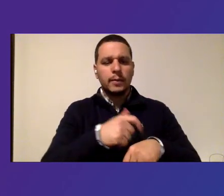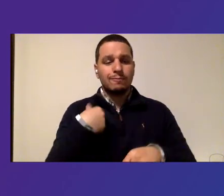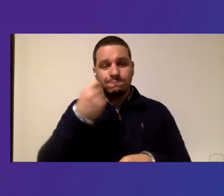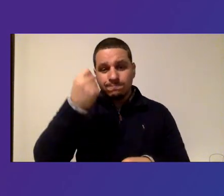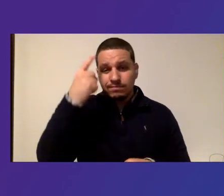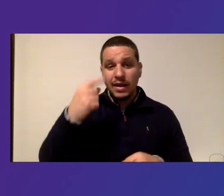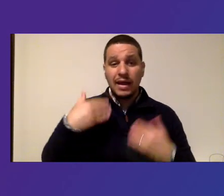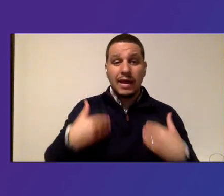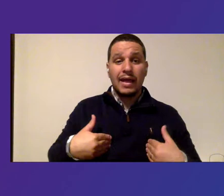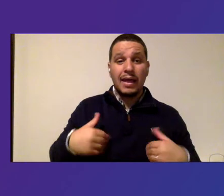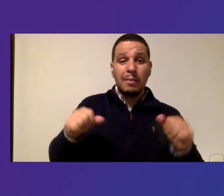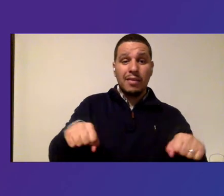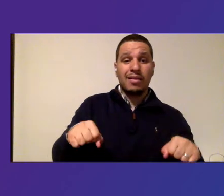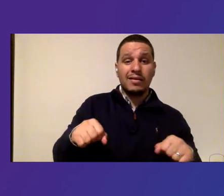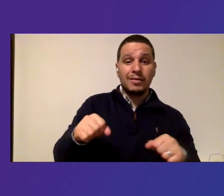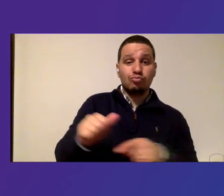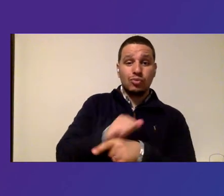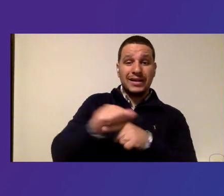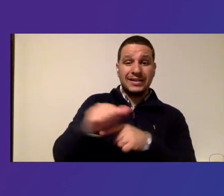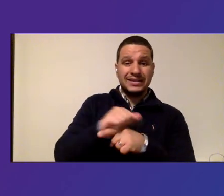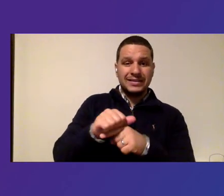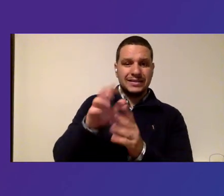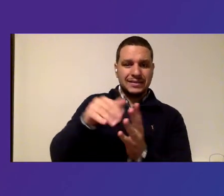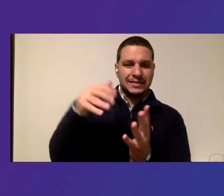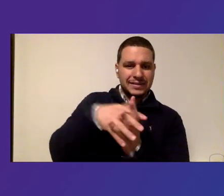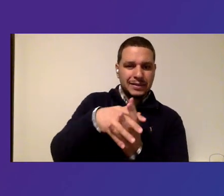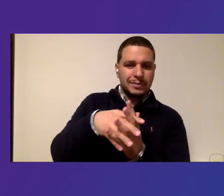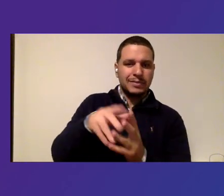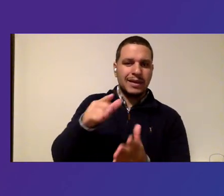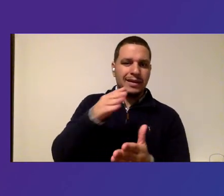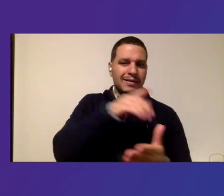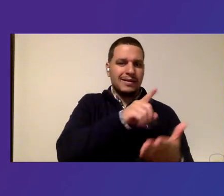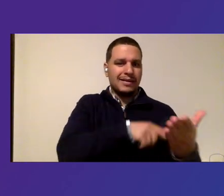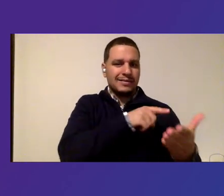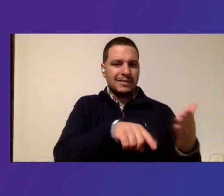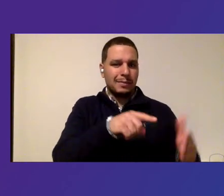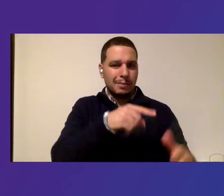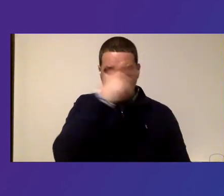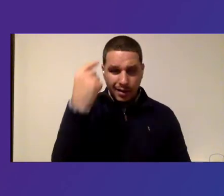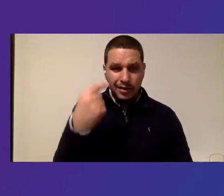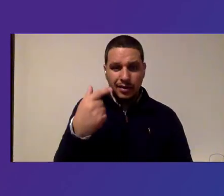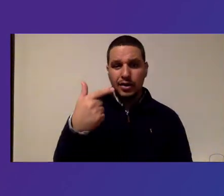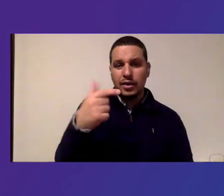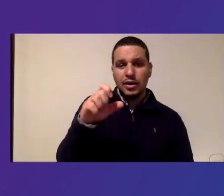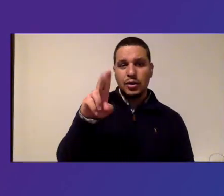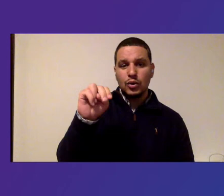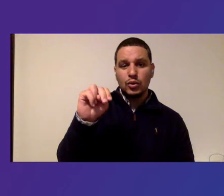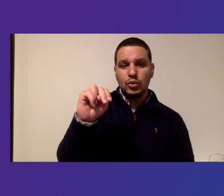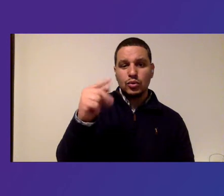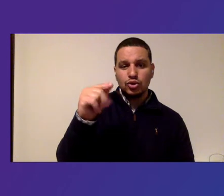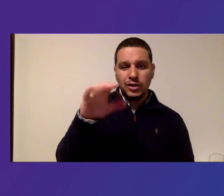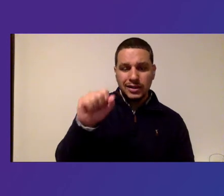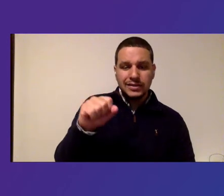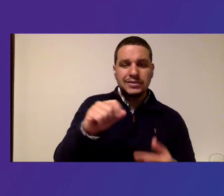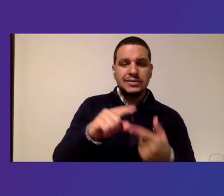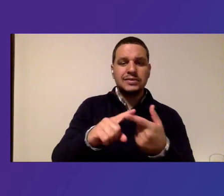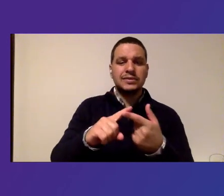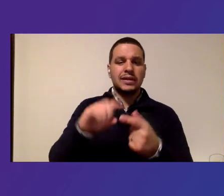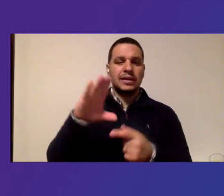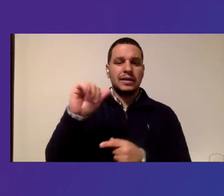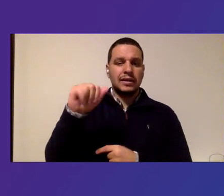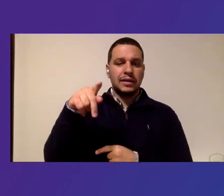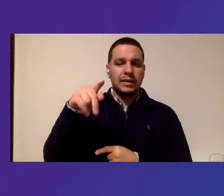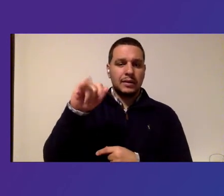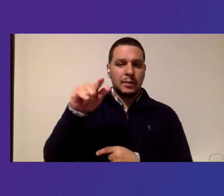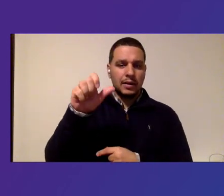ableist practices are deeply rooted in anti-Blackness, eugenics, colonialism, and capitalism. We recognize